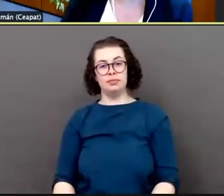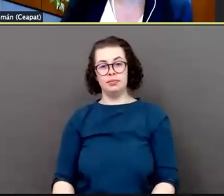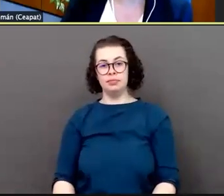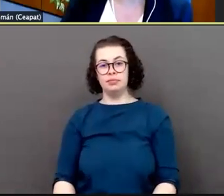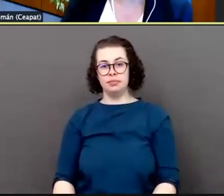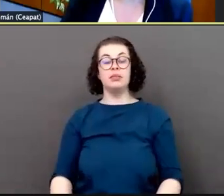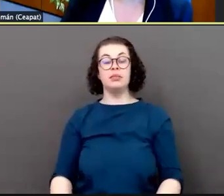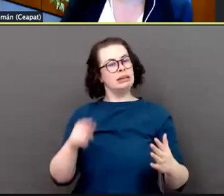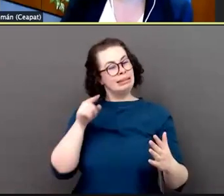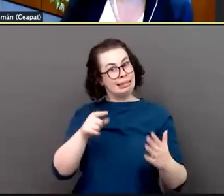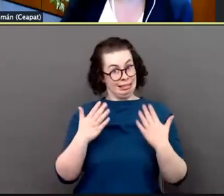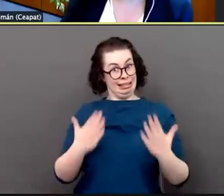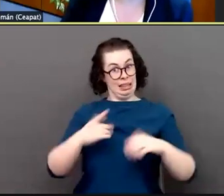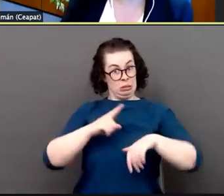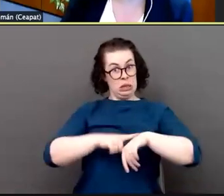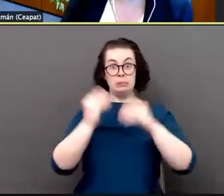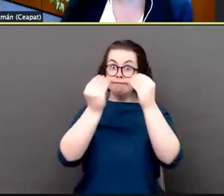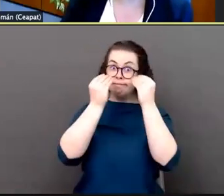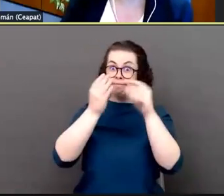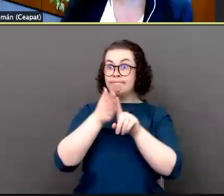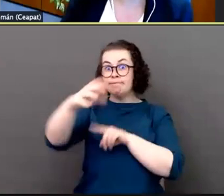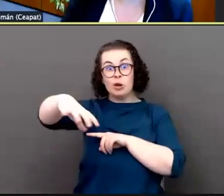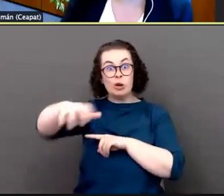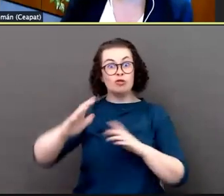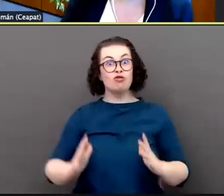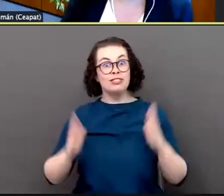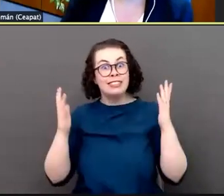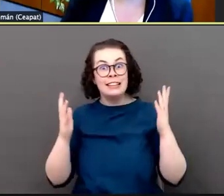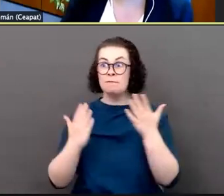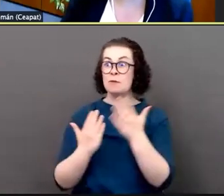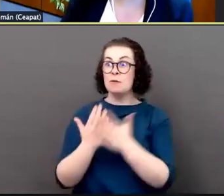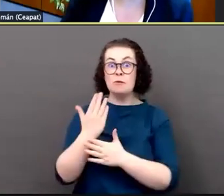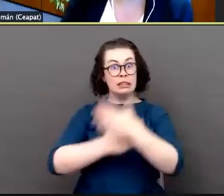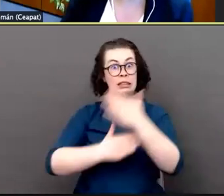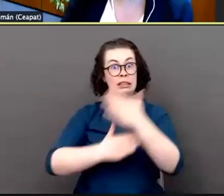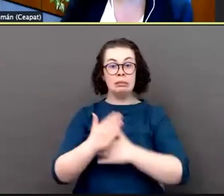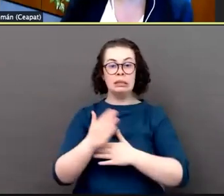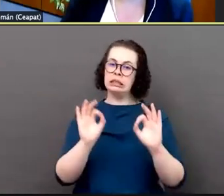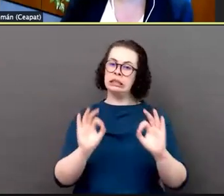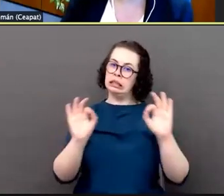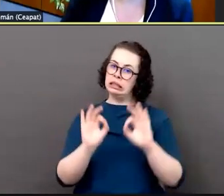improvement. In 2019, only